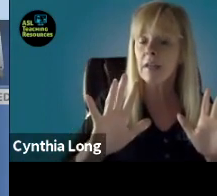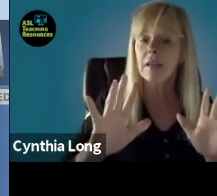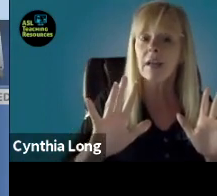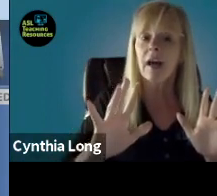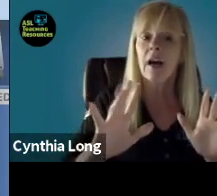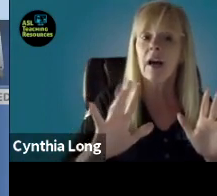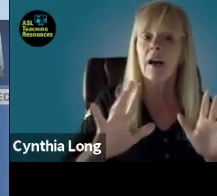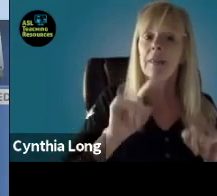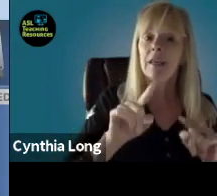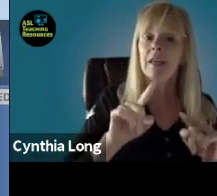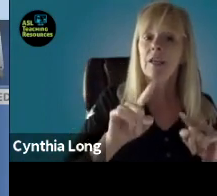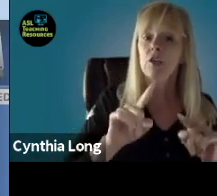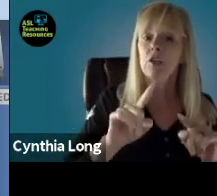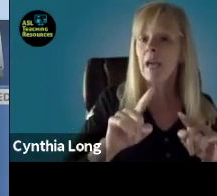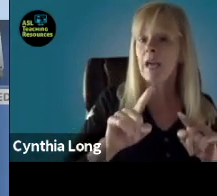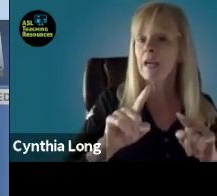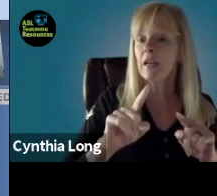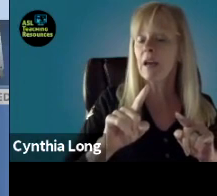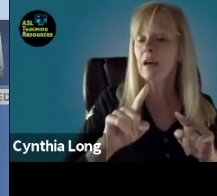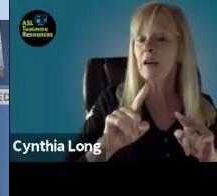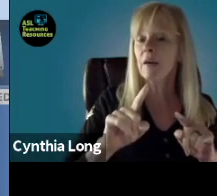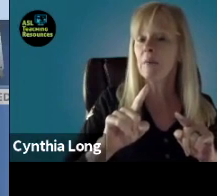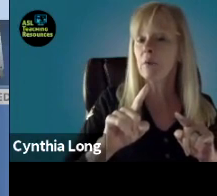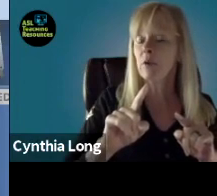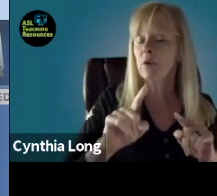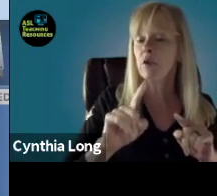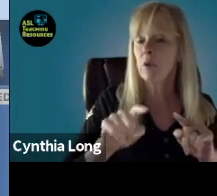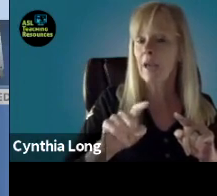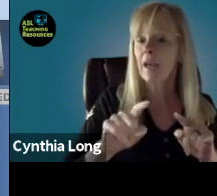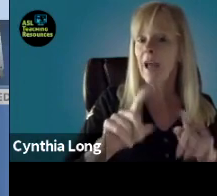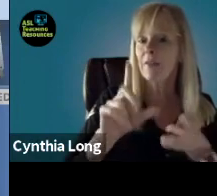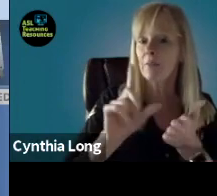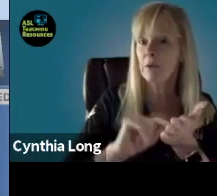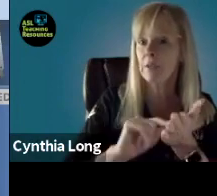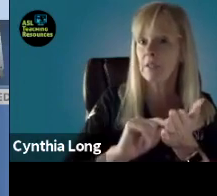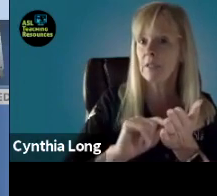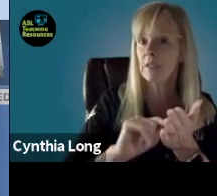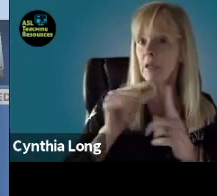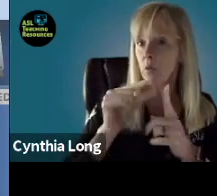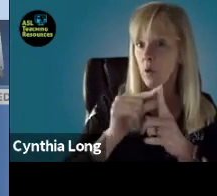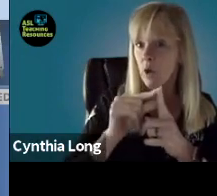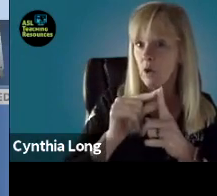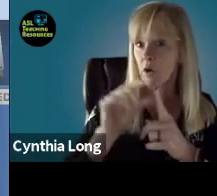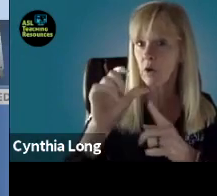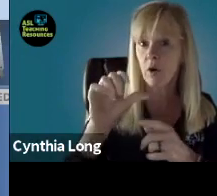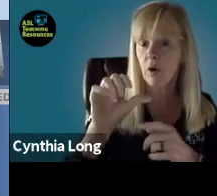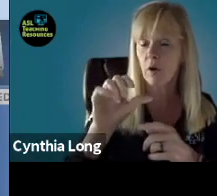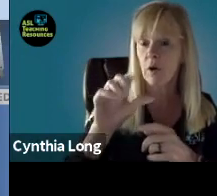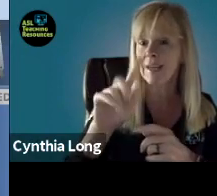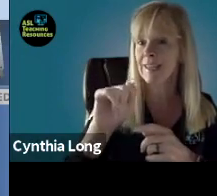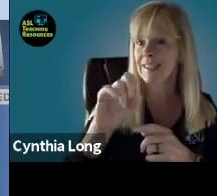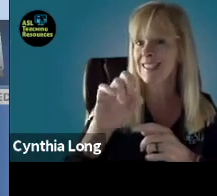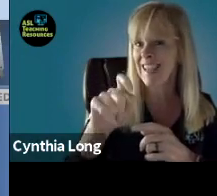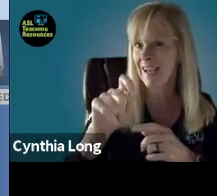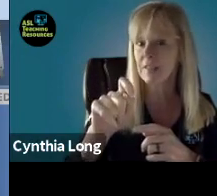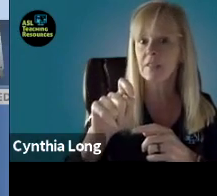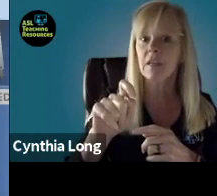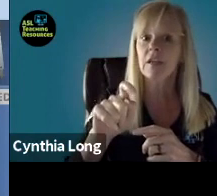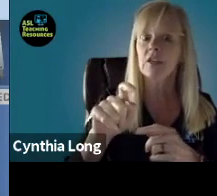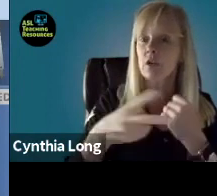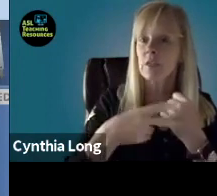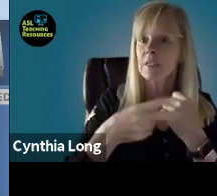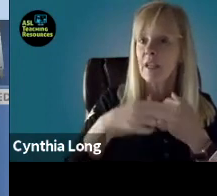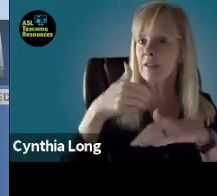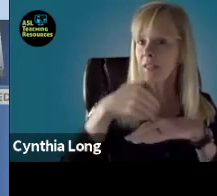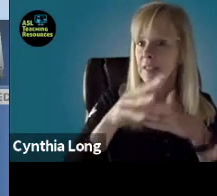done, then you can have it printed like in Word or in a text.